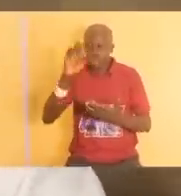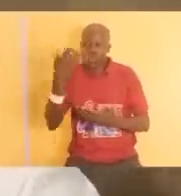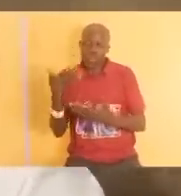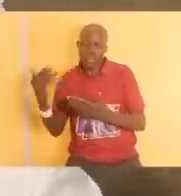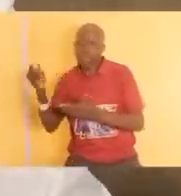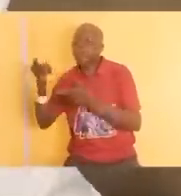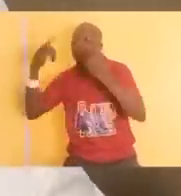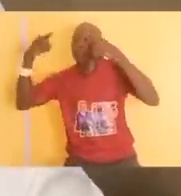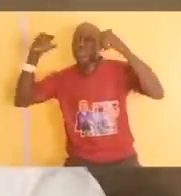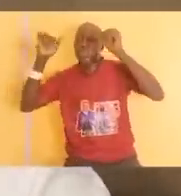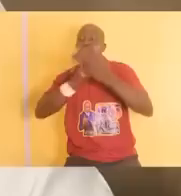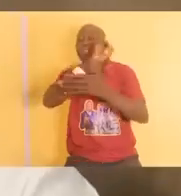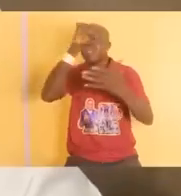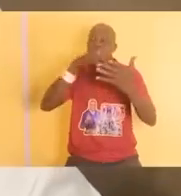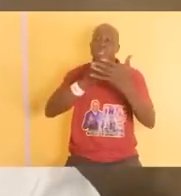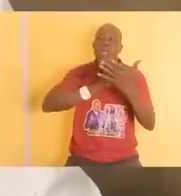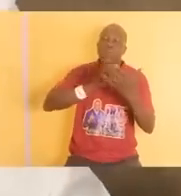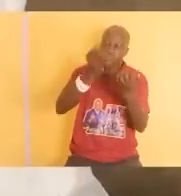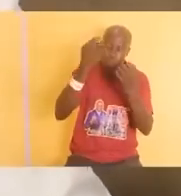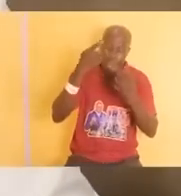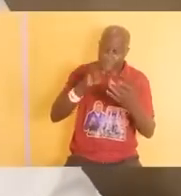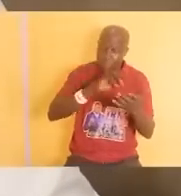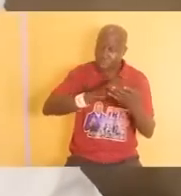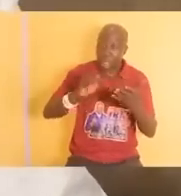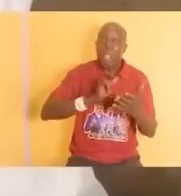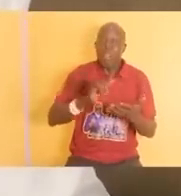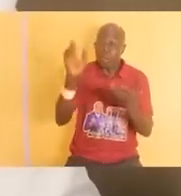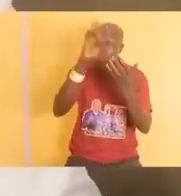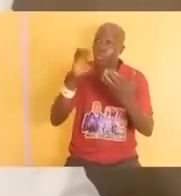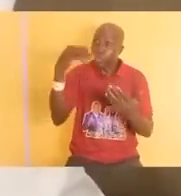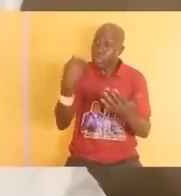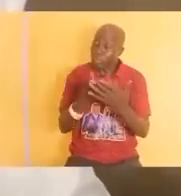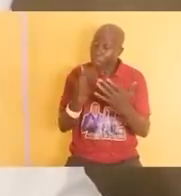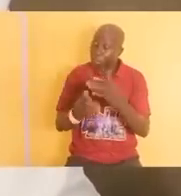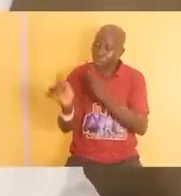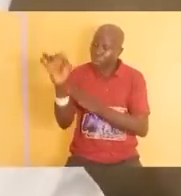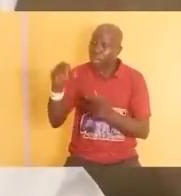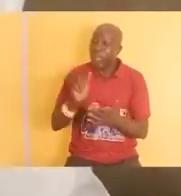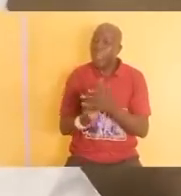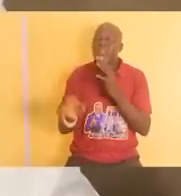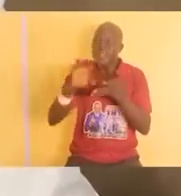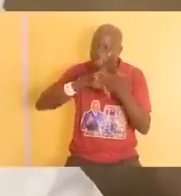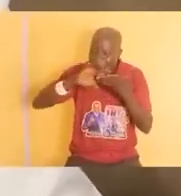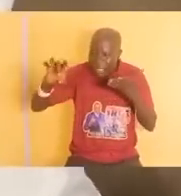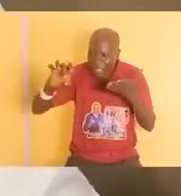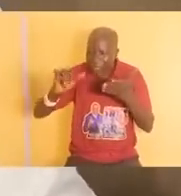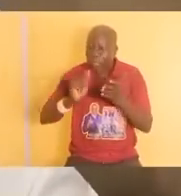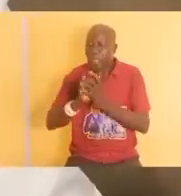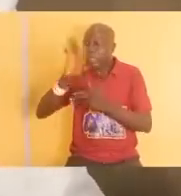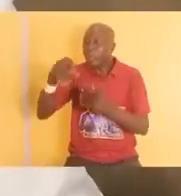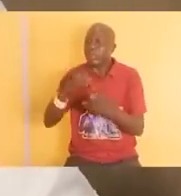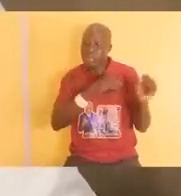the Lord. Say you. This way. Why you walk? Amen. Why you walk? Amen. Why you walk? Amen. Why you walk? Amen.